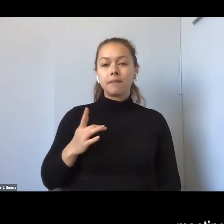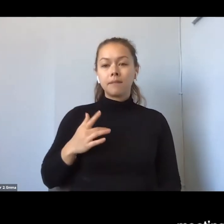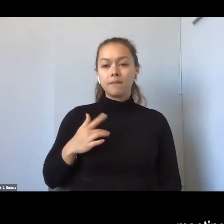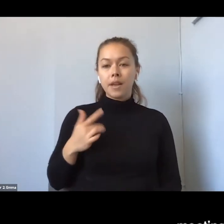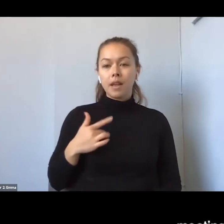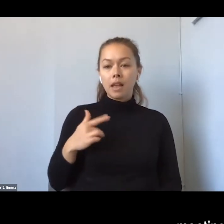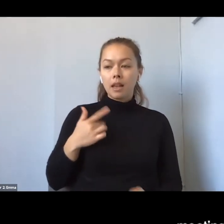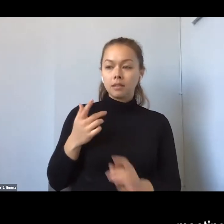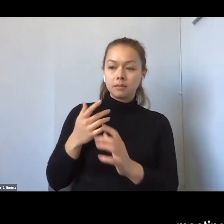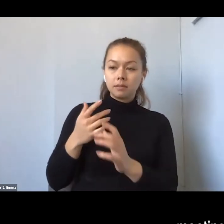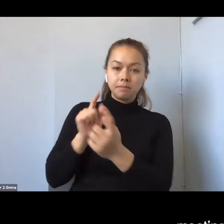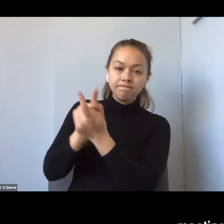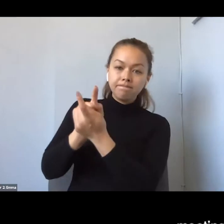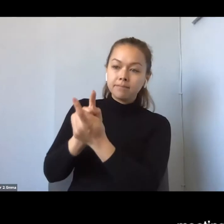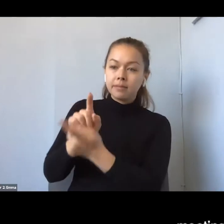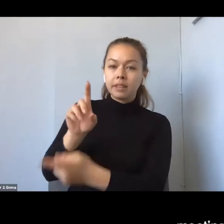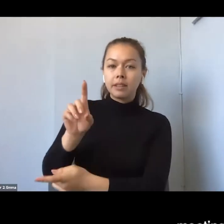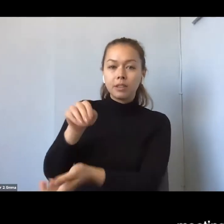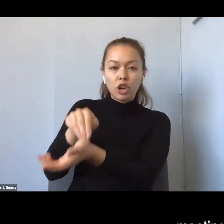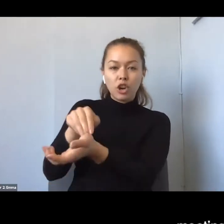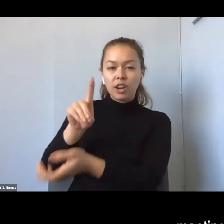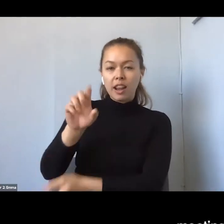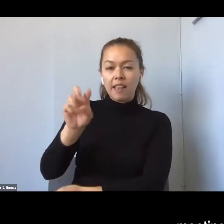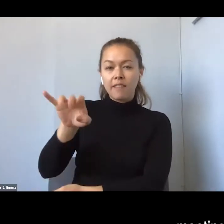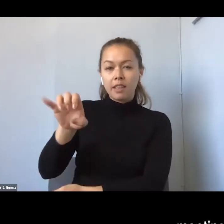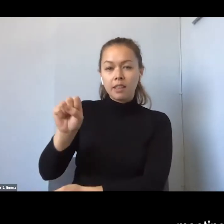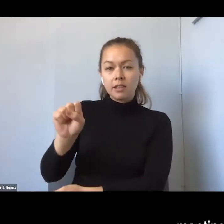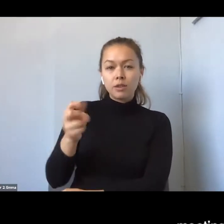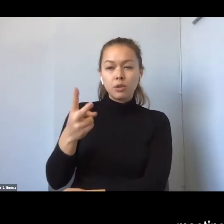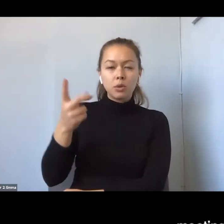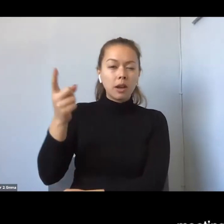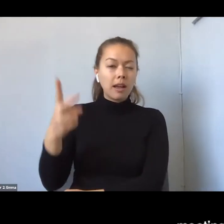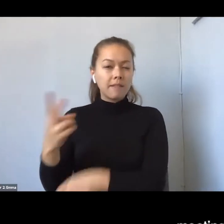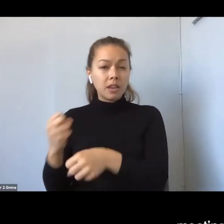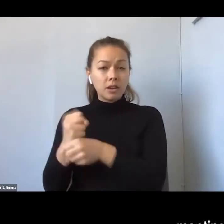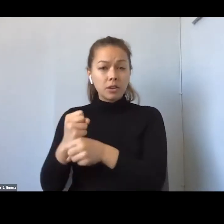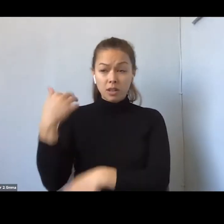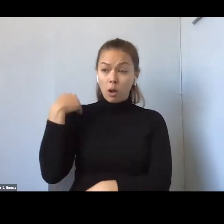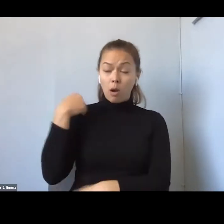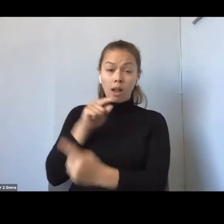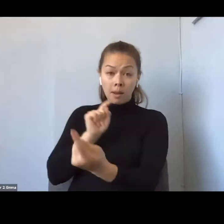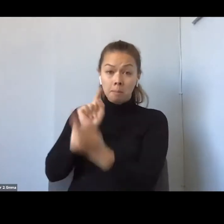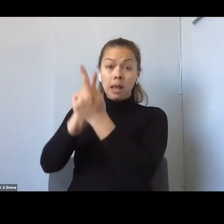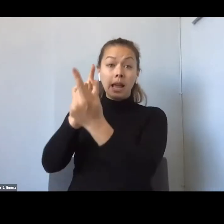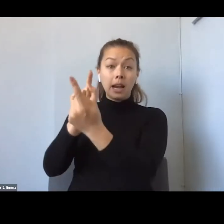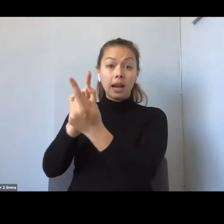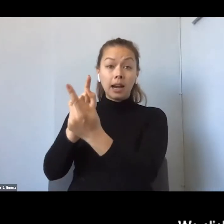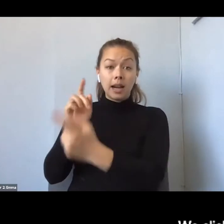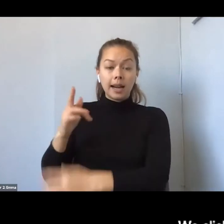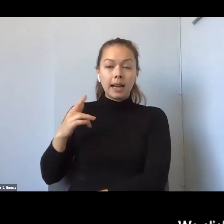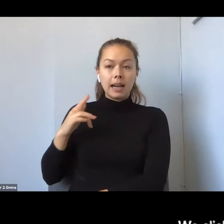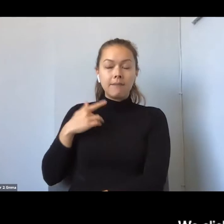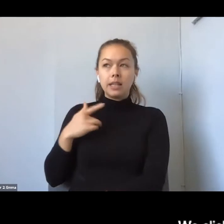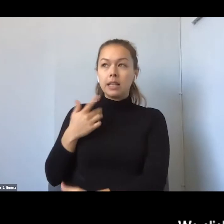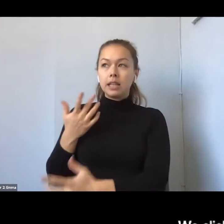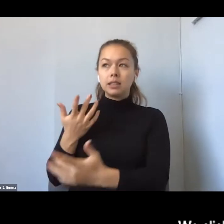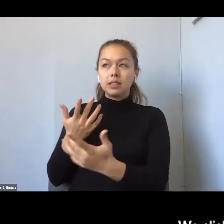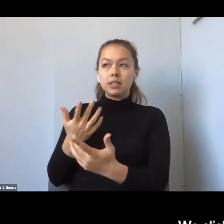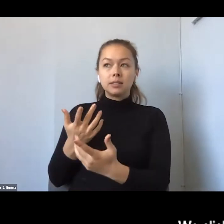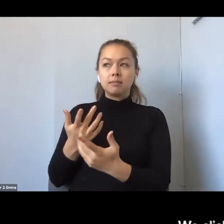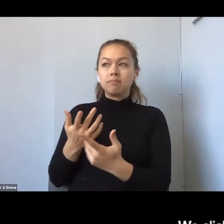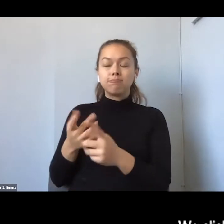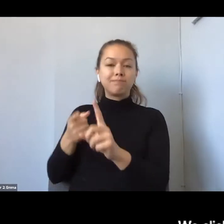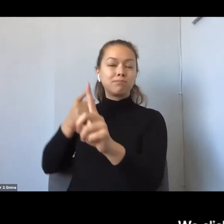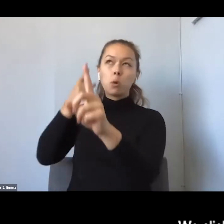Dr. Davis 2.5 years ago was actually something that it was meant to be. We clicked and I did